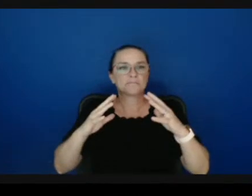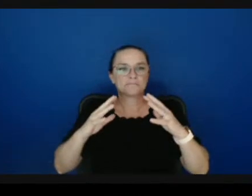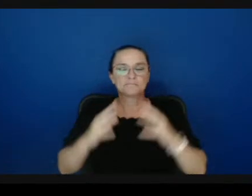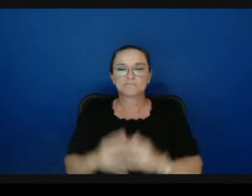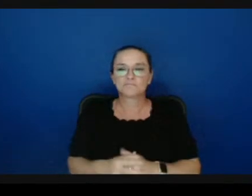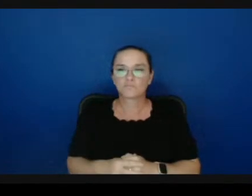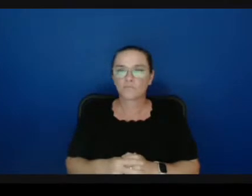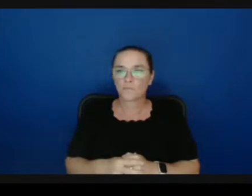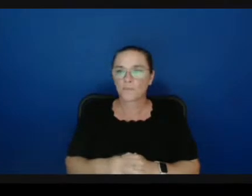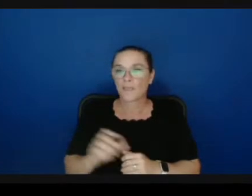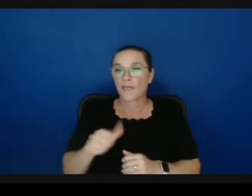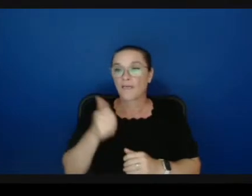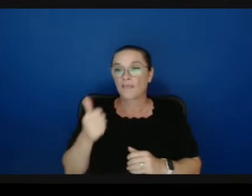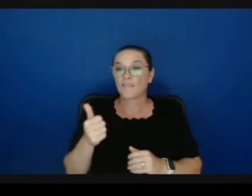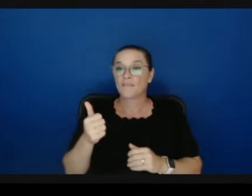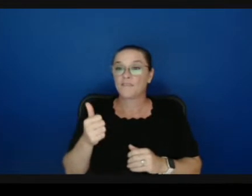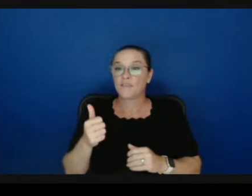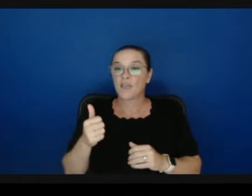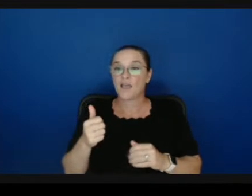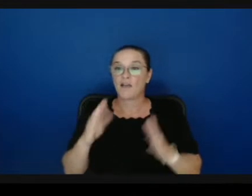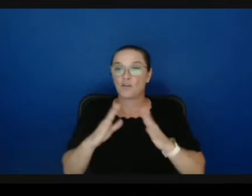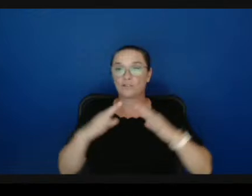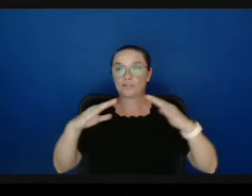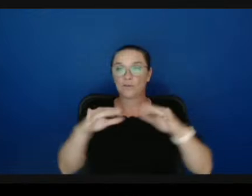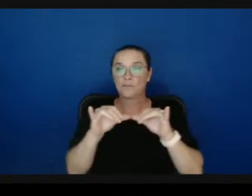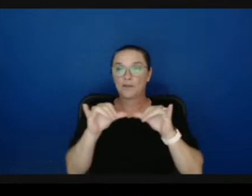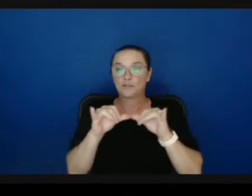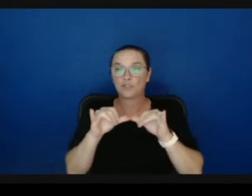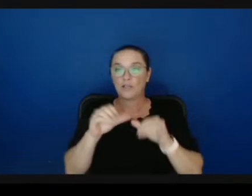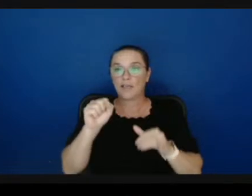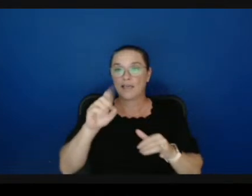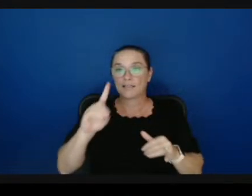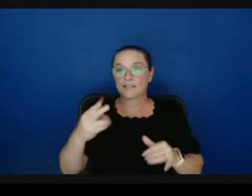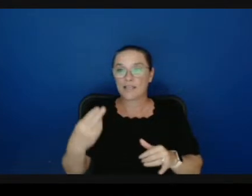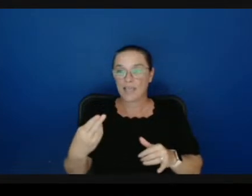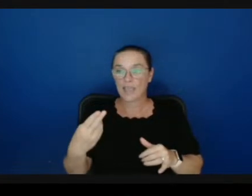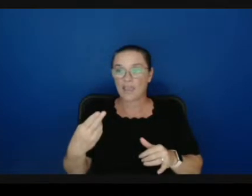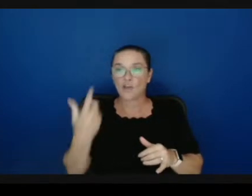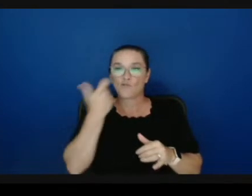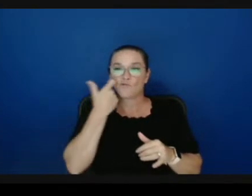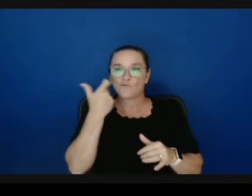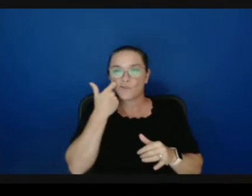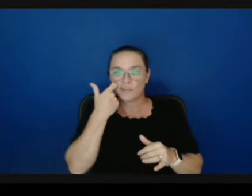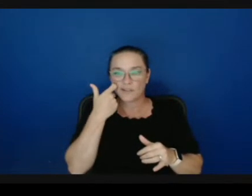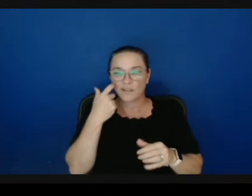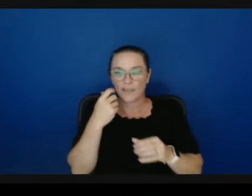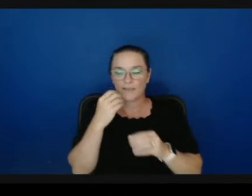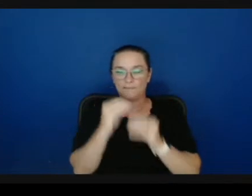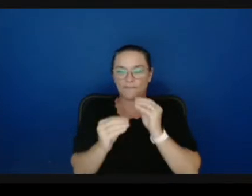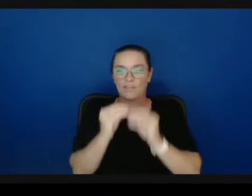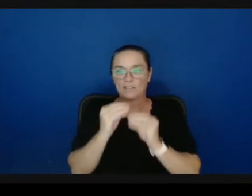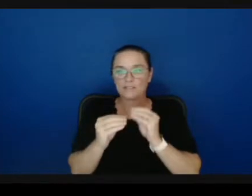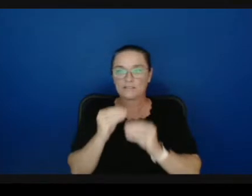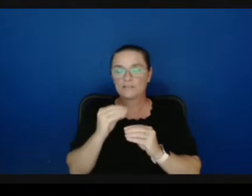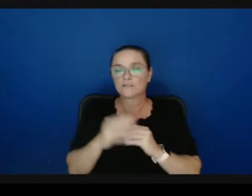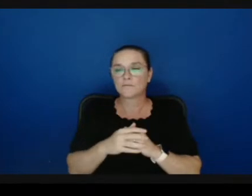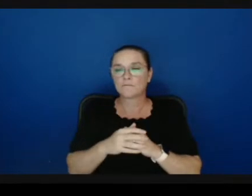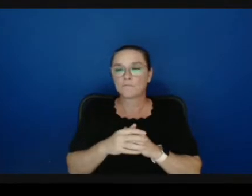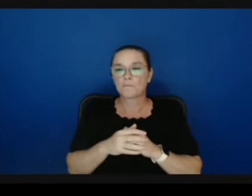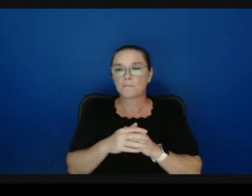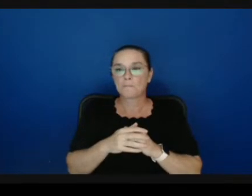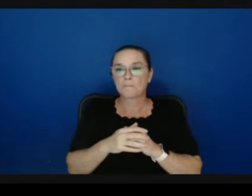The other tilt meter that we often use, the Sand Hill tilt meter, has also been releveled. However, it's